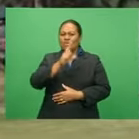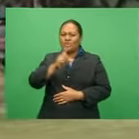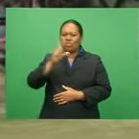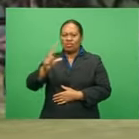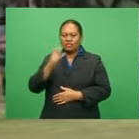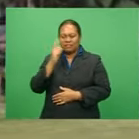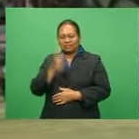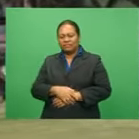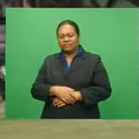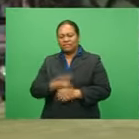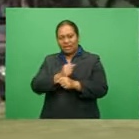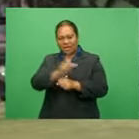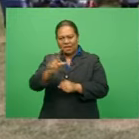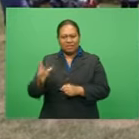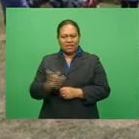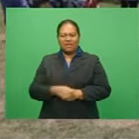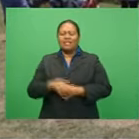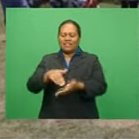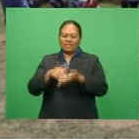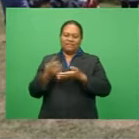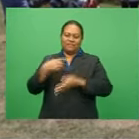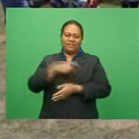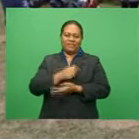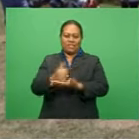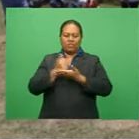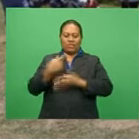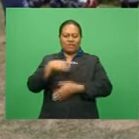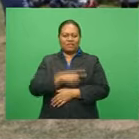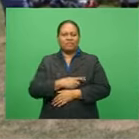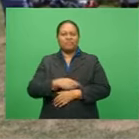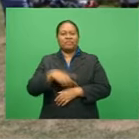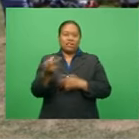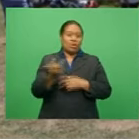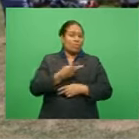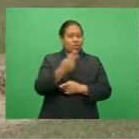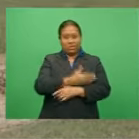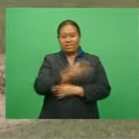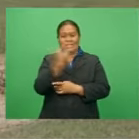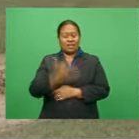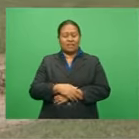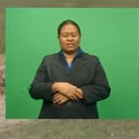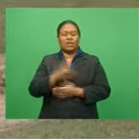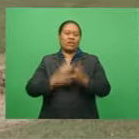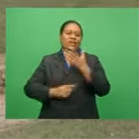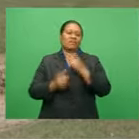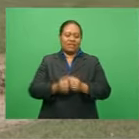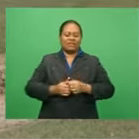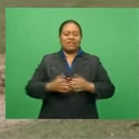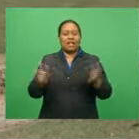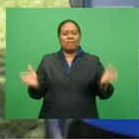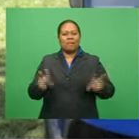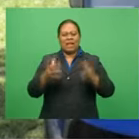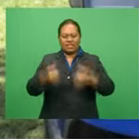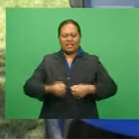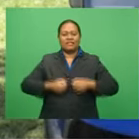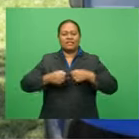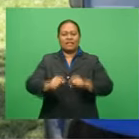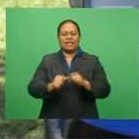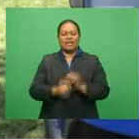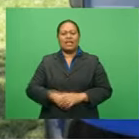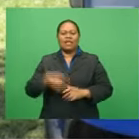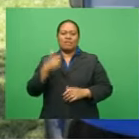And the weather has been very fine today. With brilliant weather on both days, golfers trotted their playing style after months